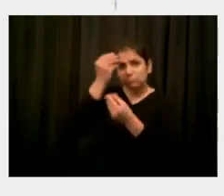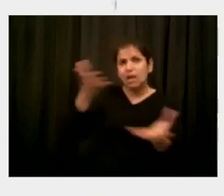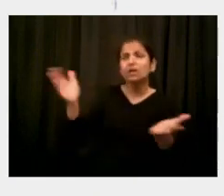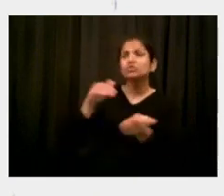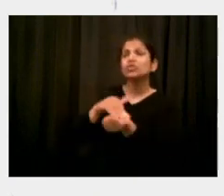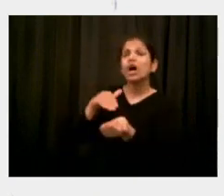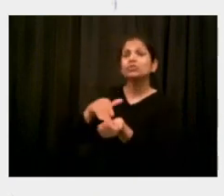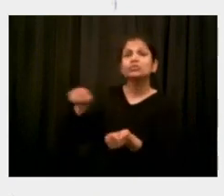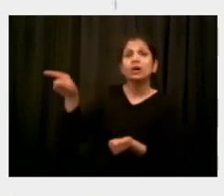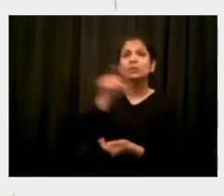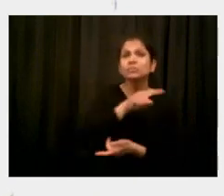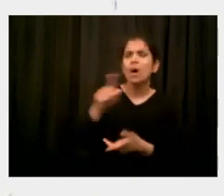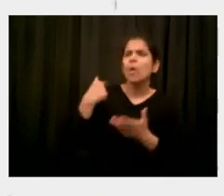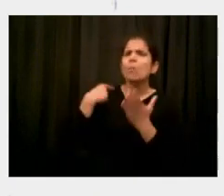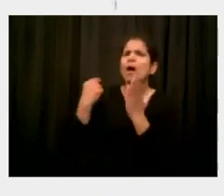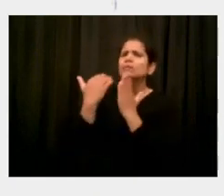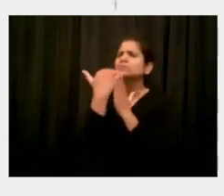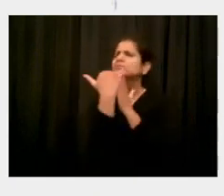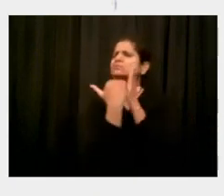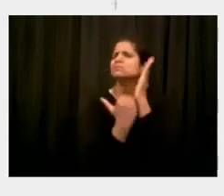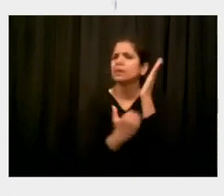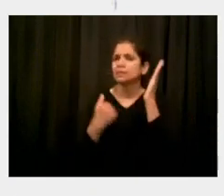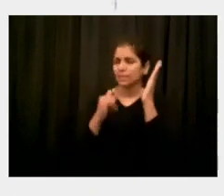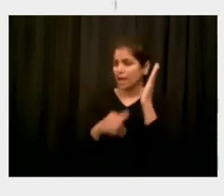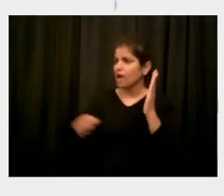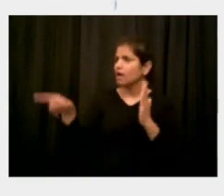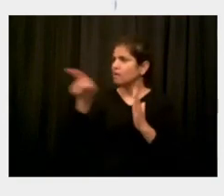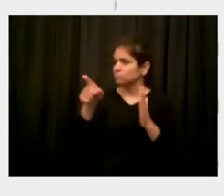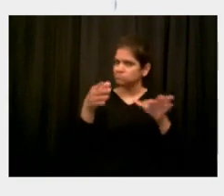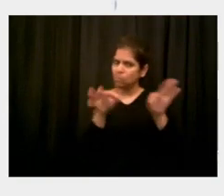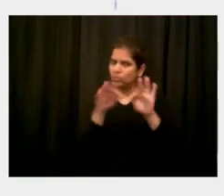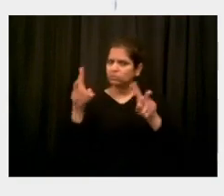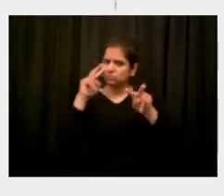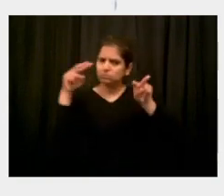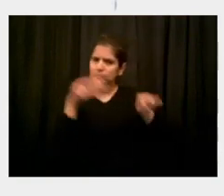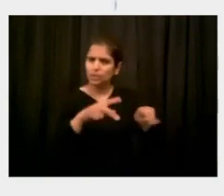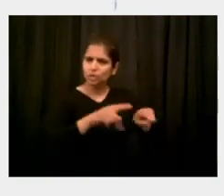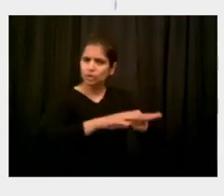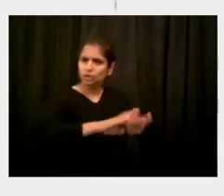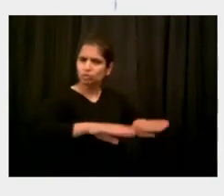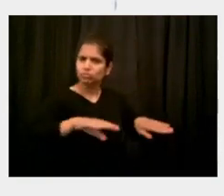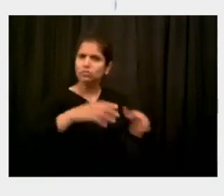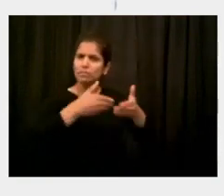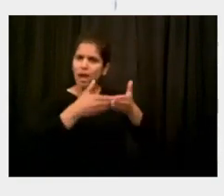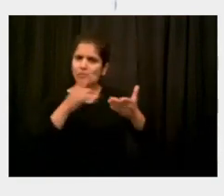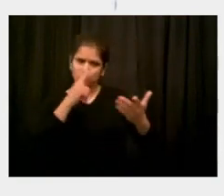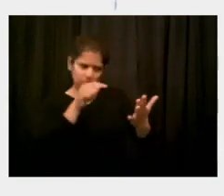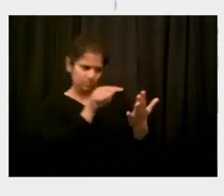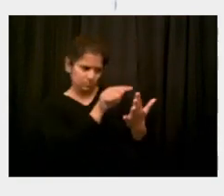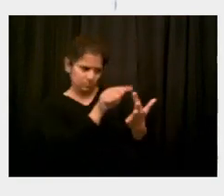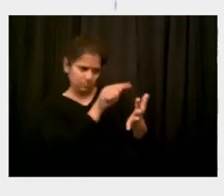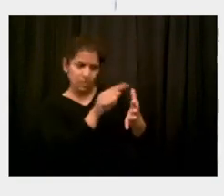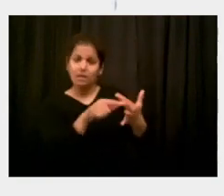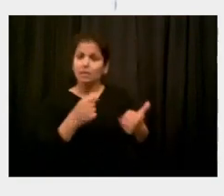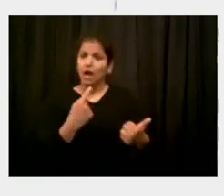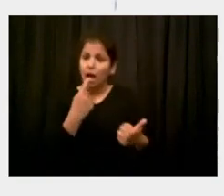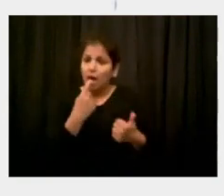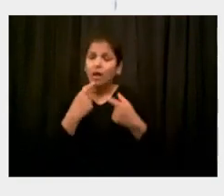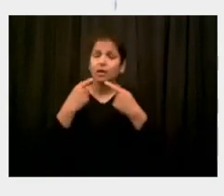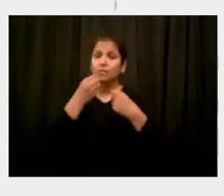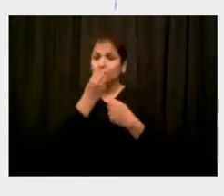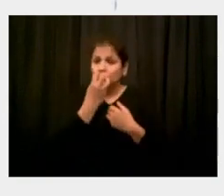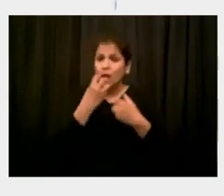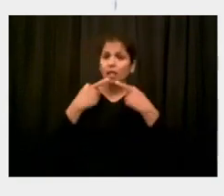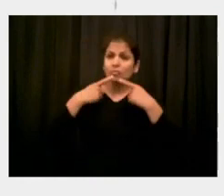hospital-centered care and may need to have intravenous medication. The other thing I will say is that we continue